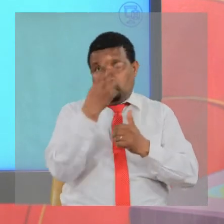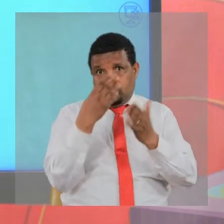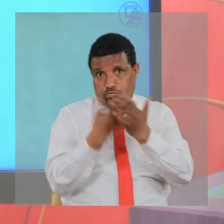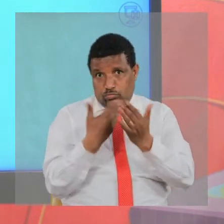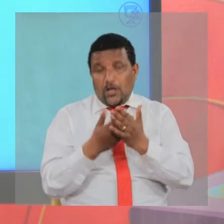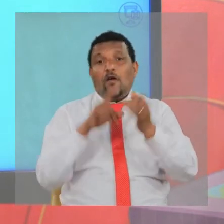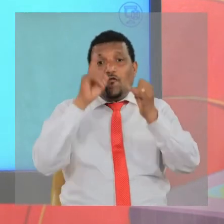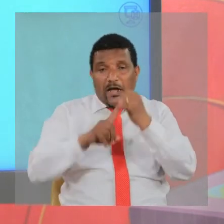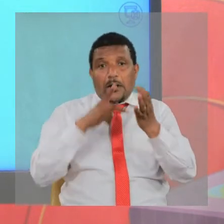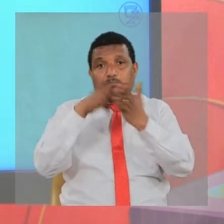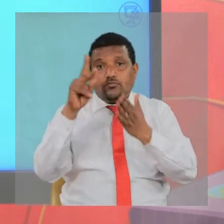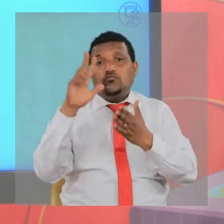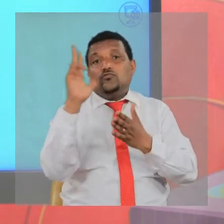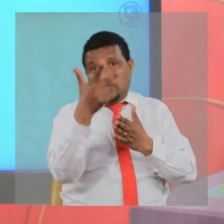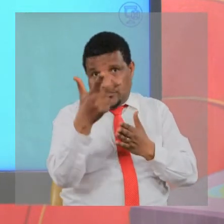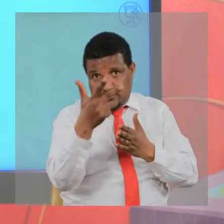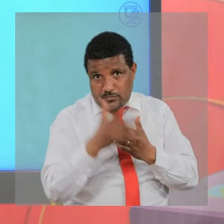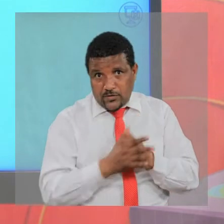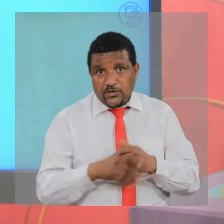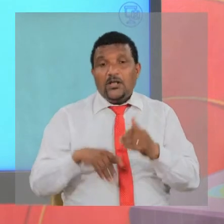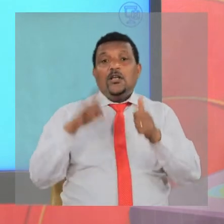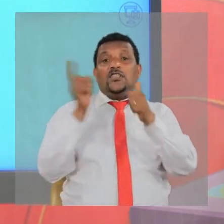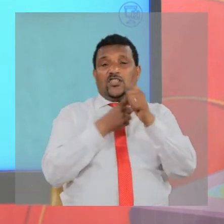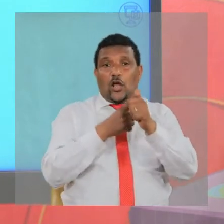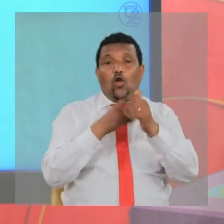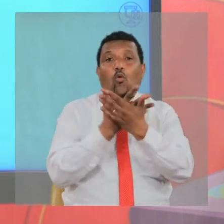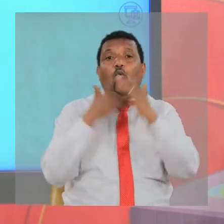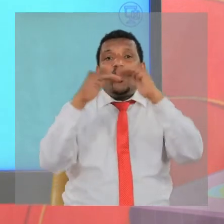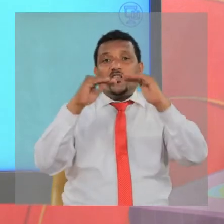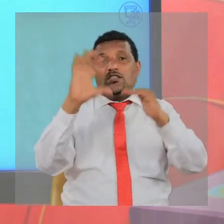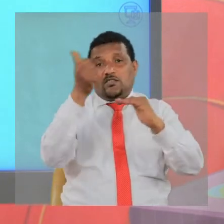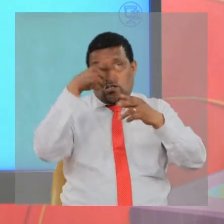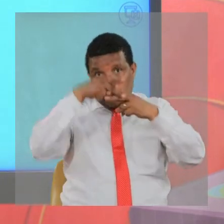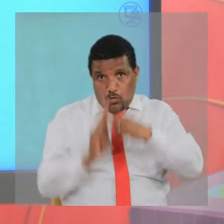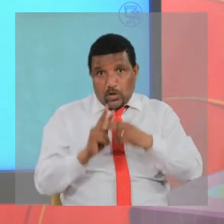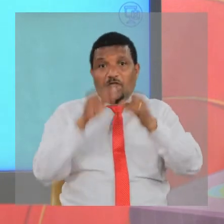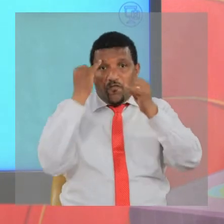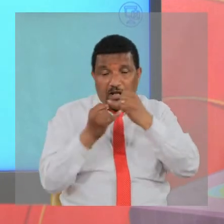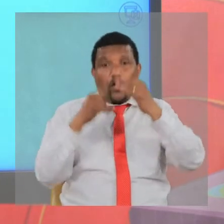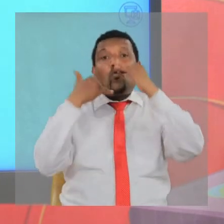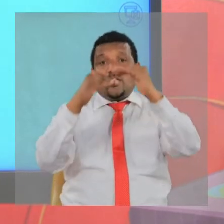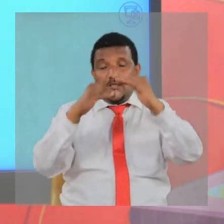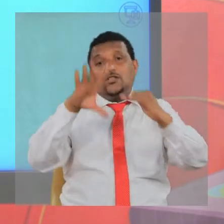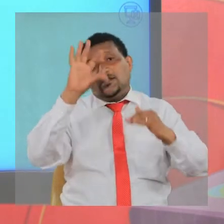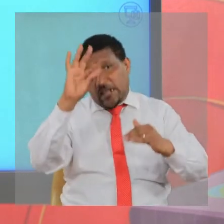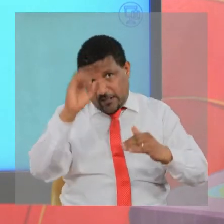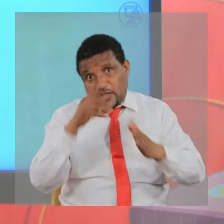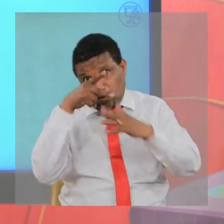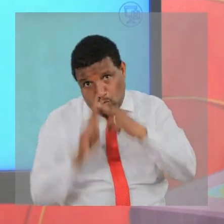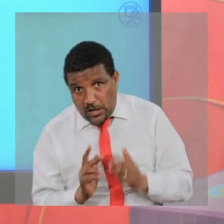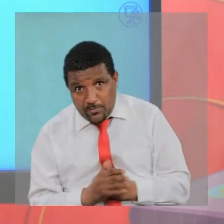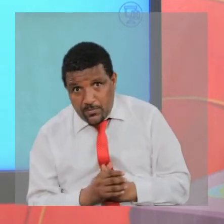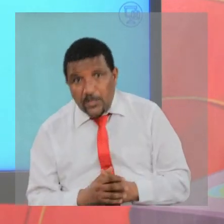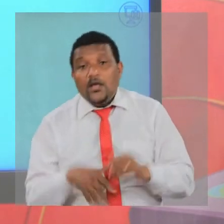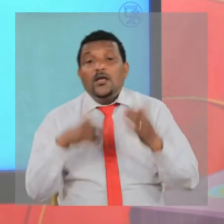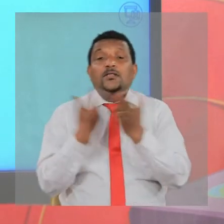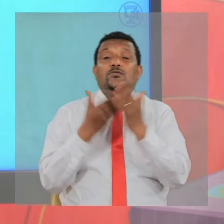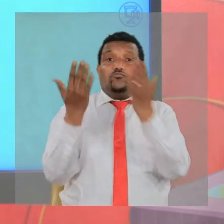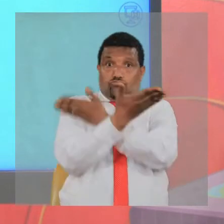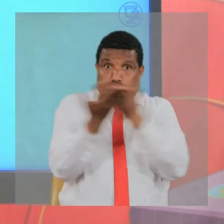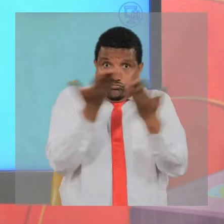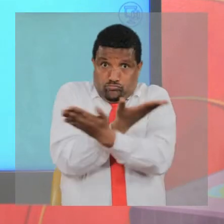the final price is 3. The initial quantity is 10 kg and the final quantity is 90 kg. And when